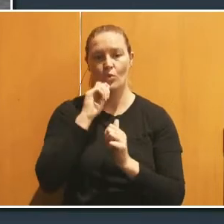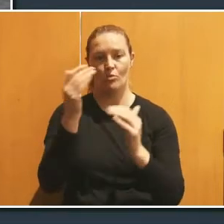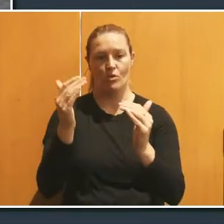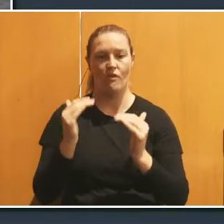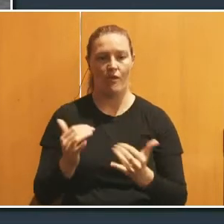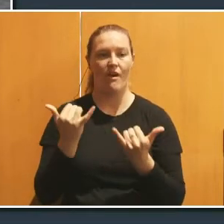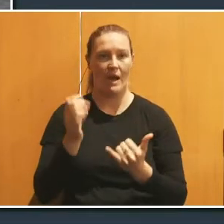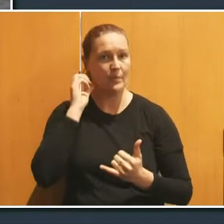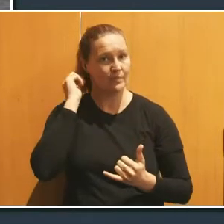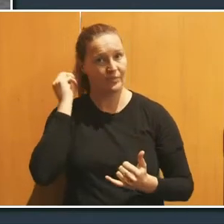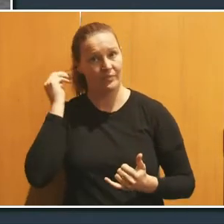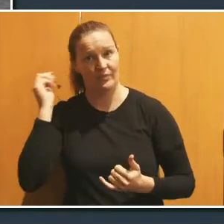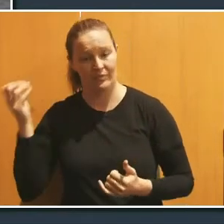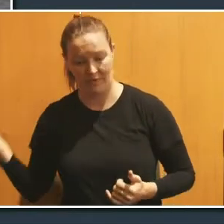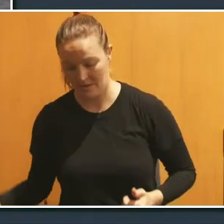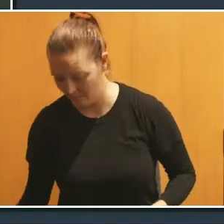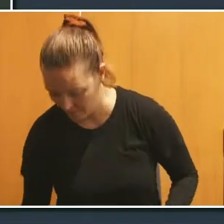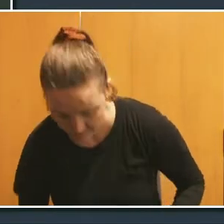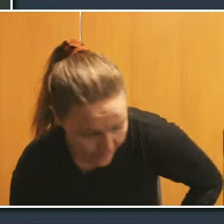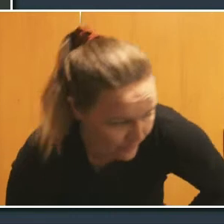move on to that one now. Okay. Great. Sounds thank you. good.